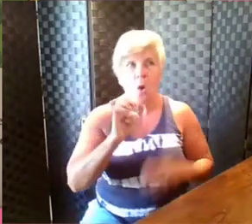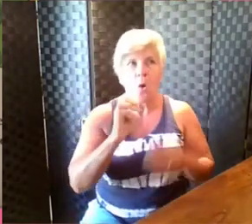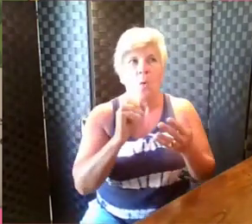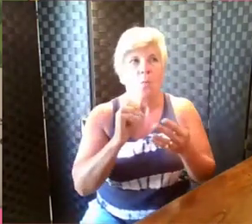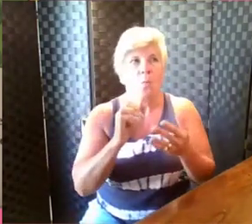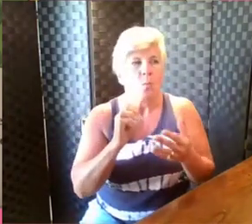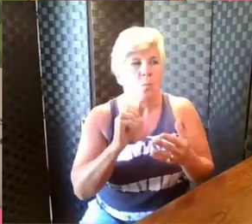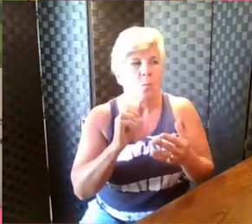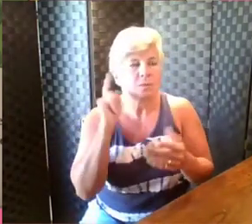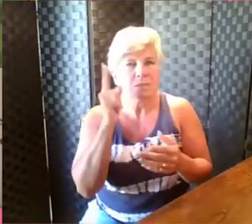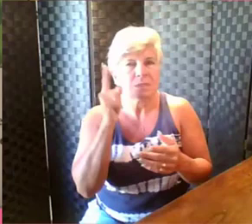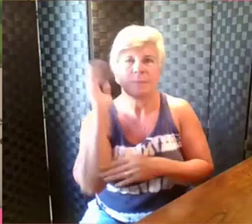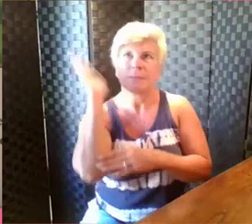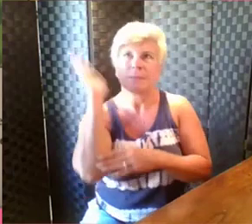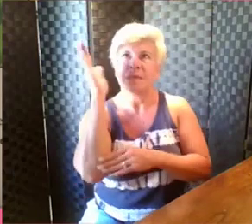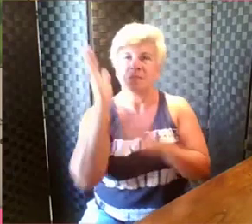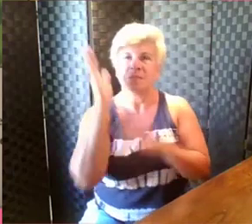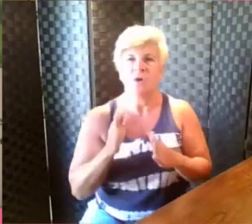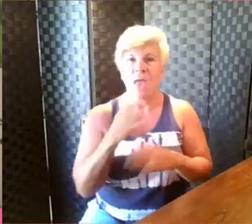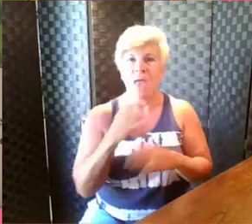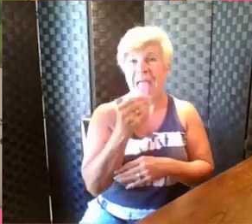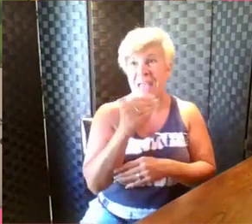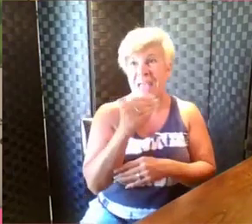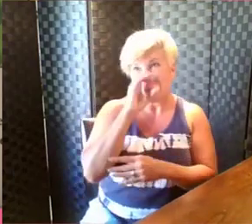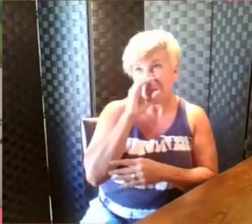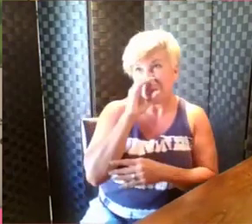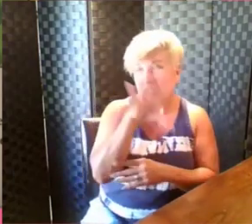And Chrysanthemum was chosen as a daisy.